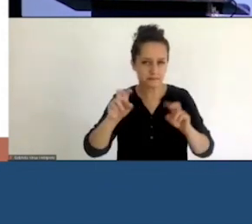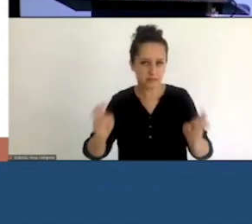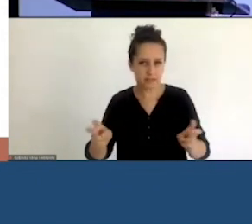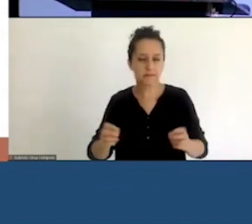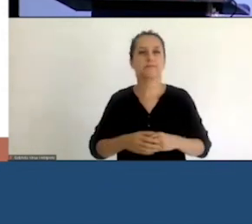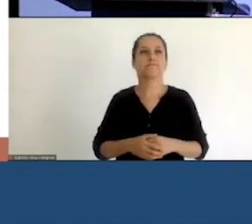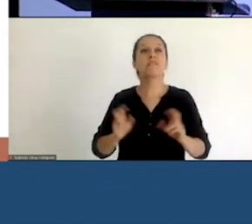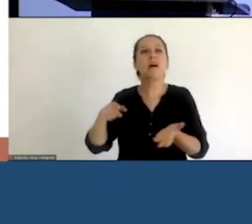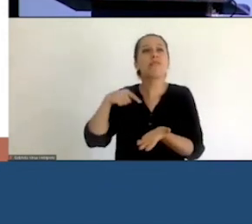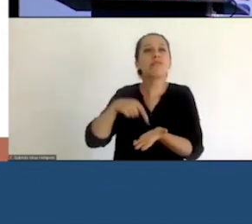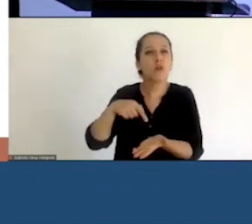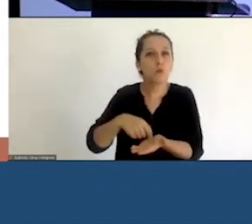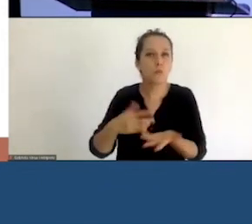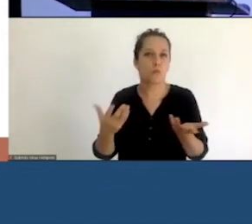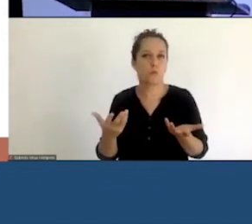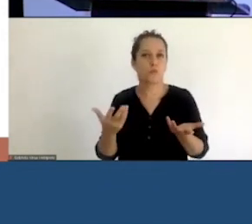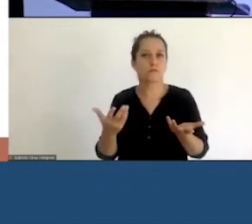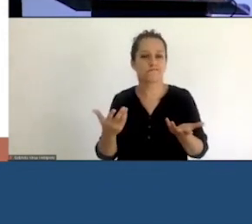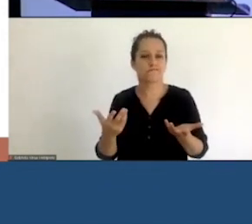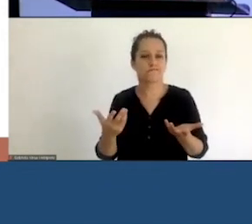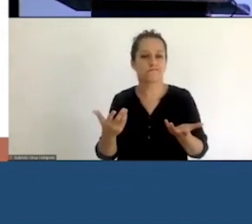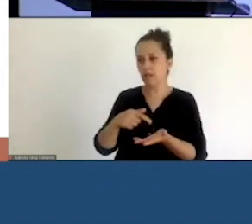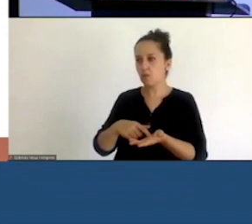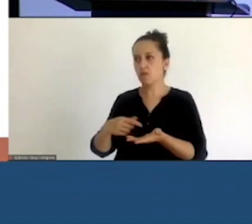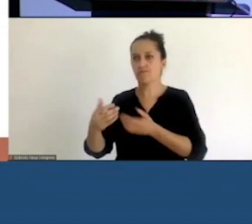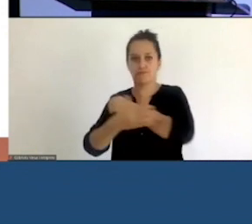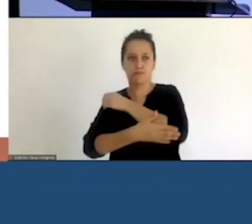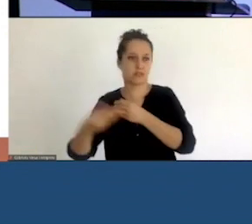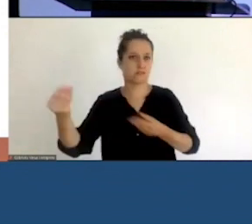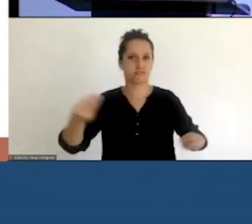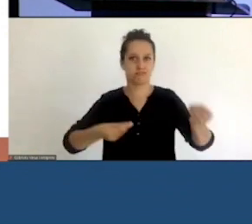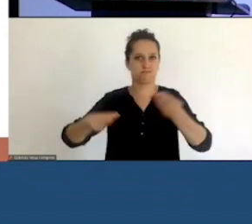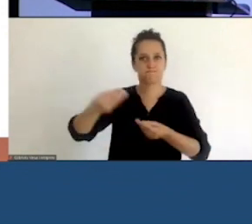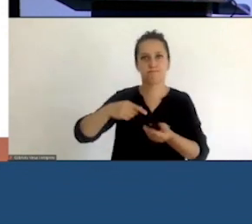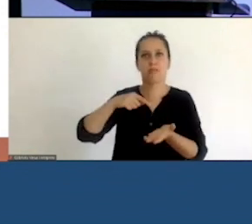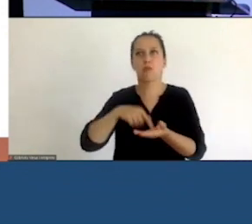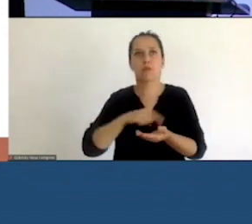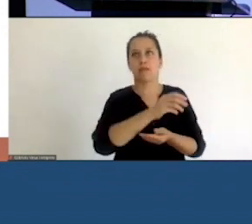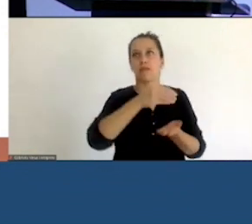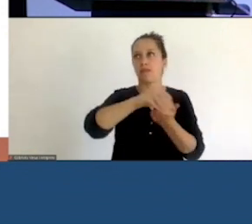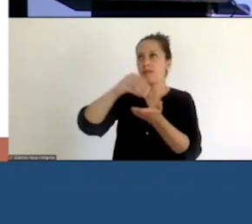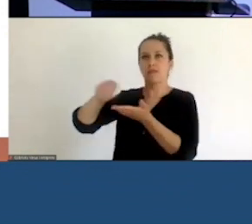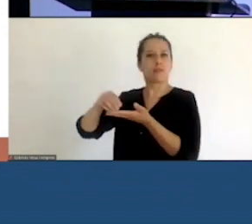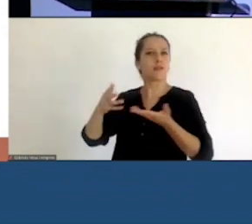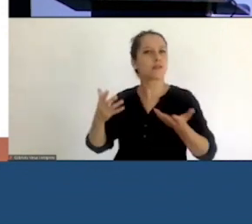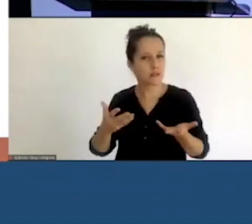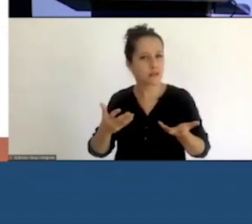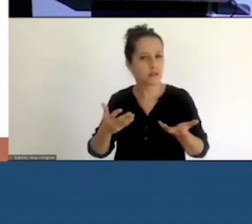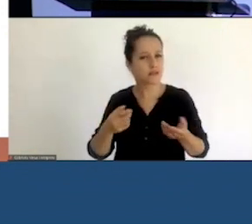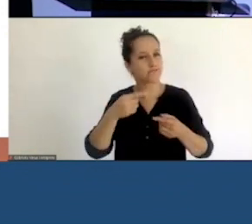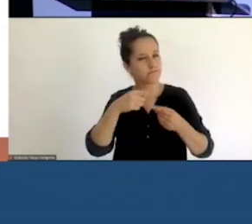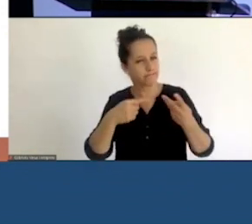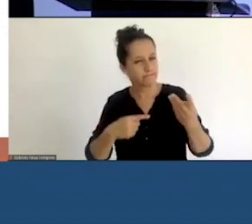instruments, reforming the multilateral debt systems, as well as credit rating agencies. We